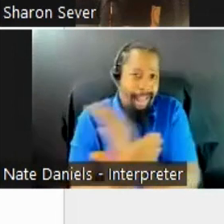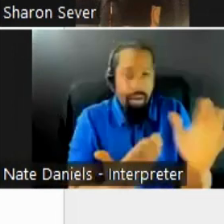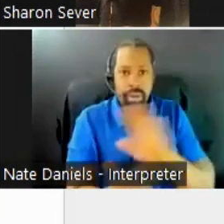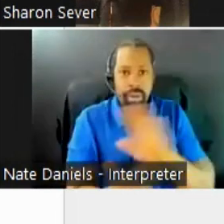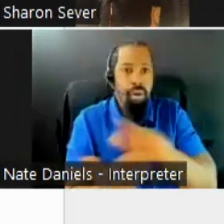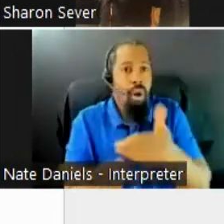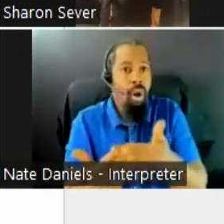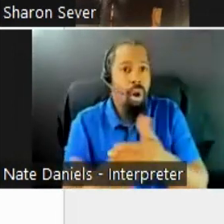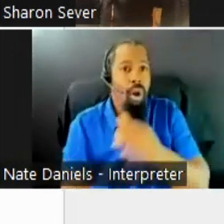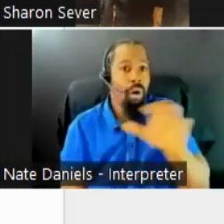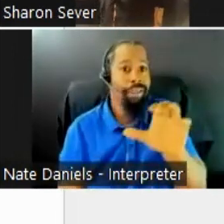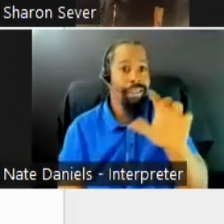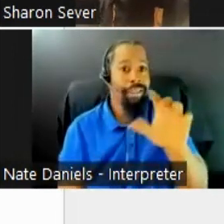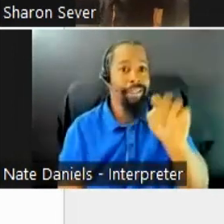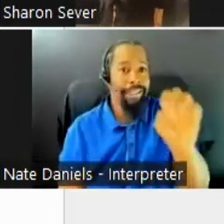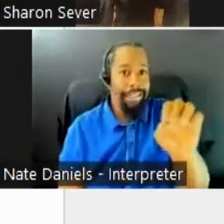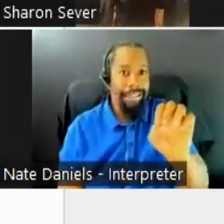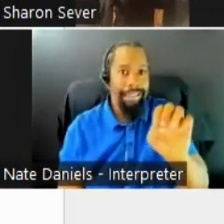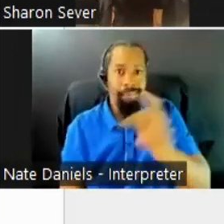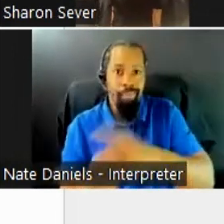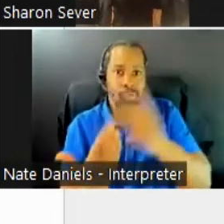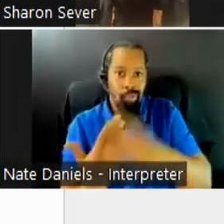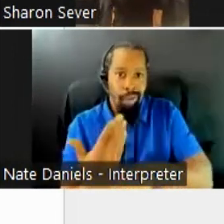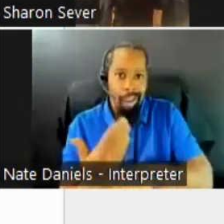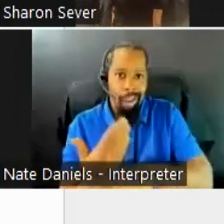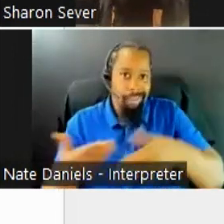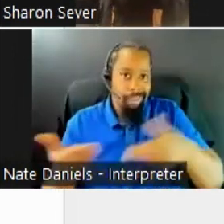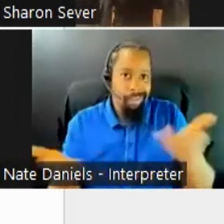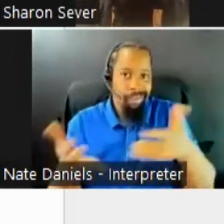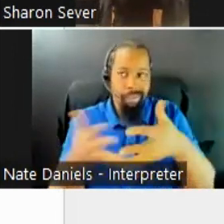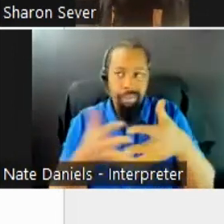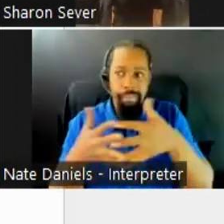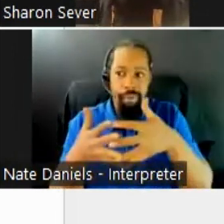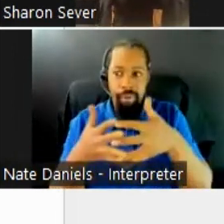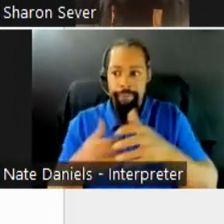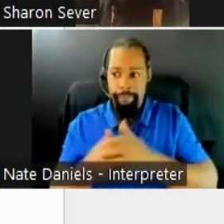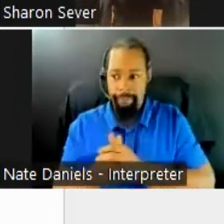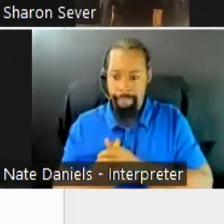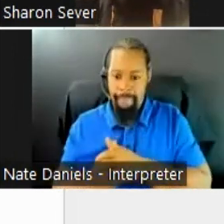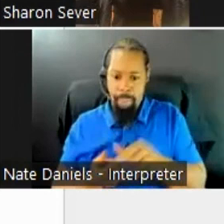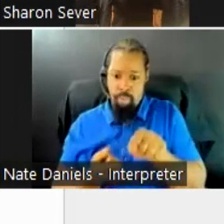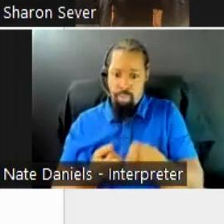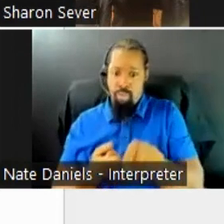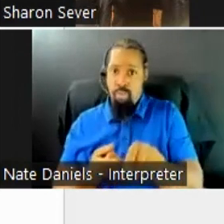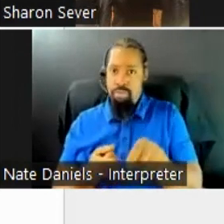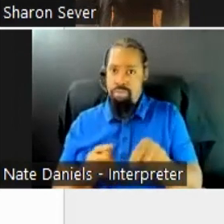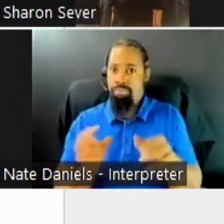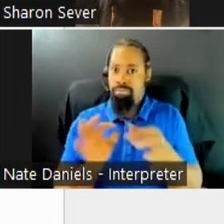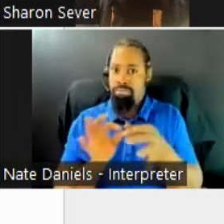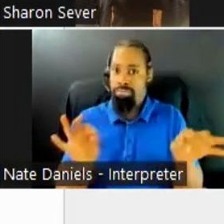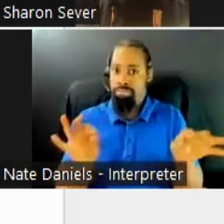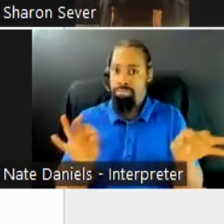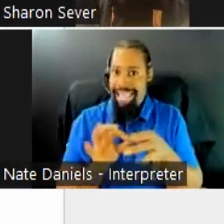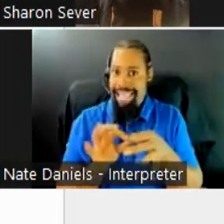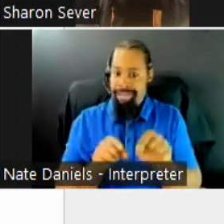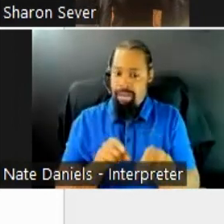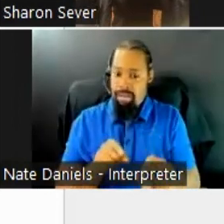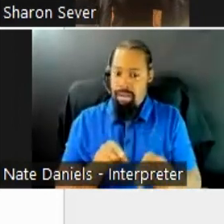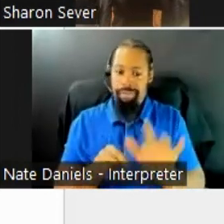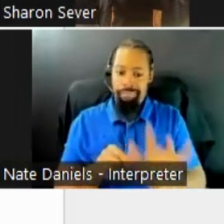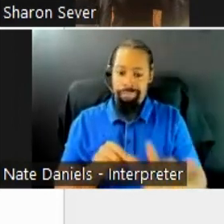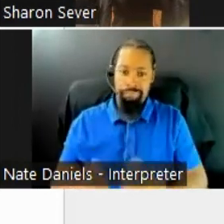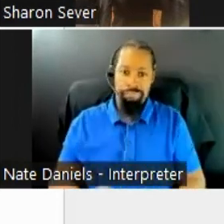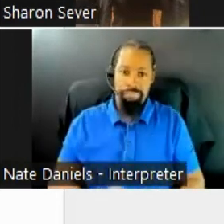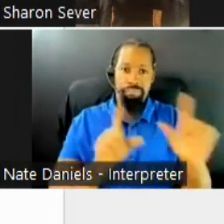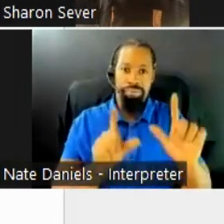that Alexis shared with you will take you to the contest page with full information. And